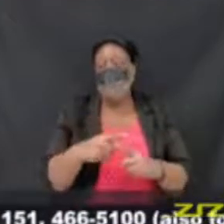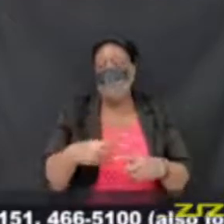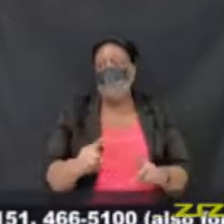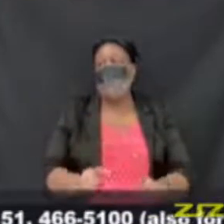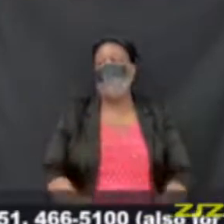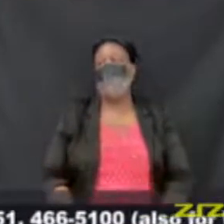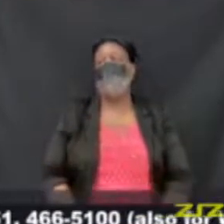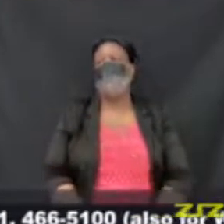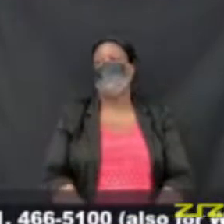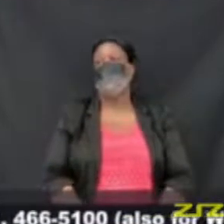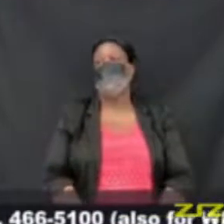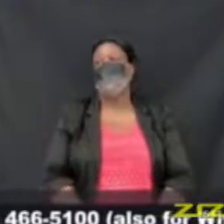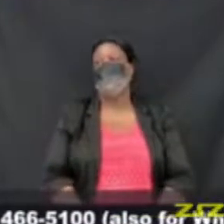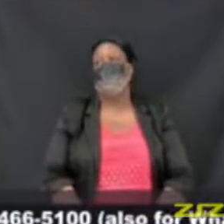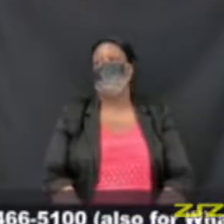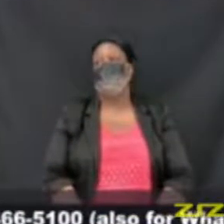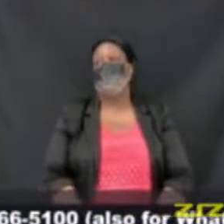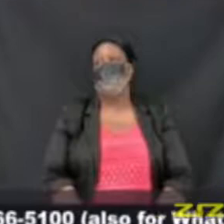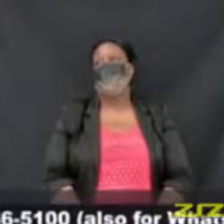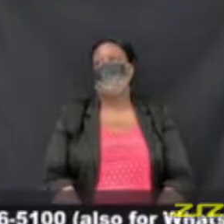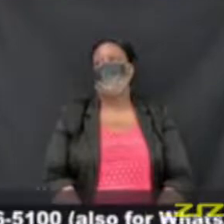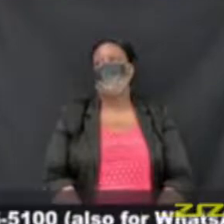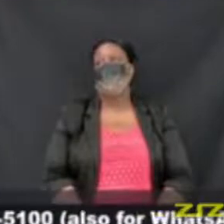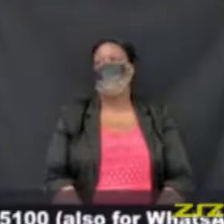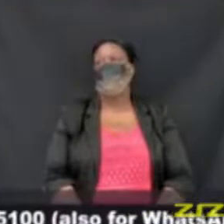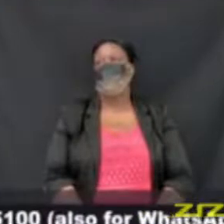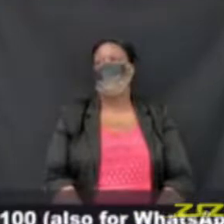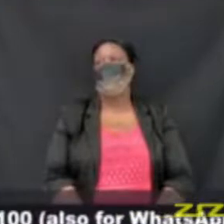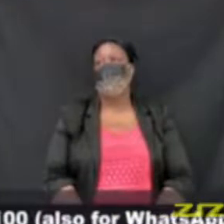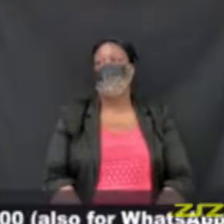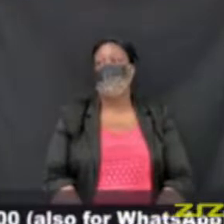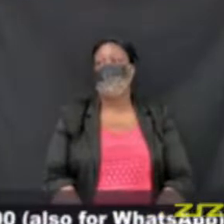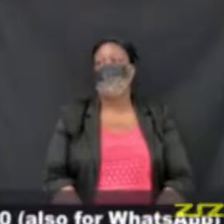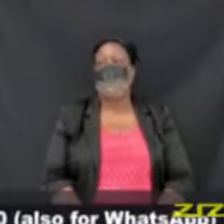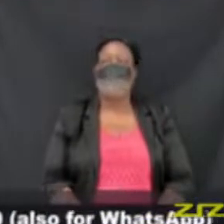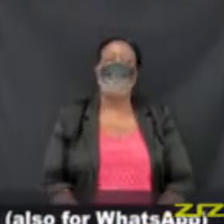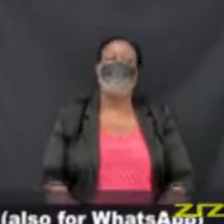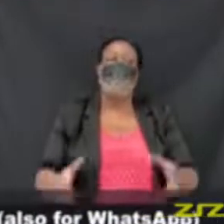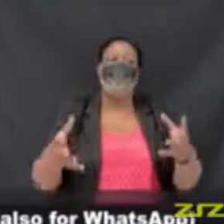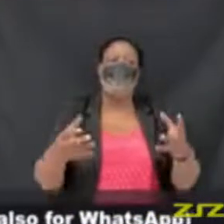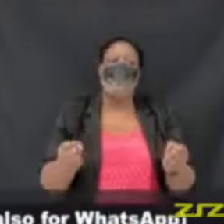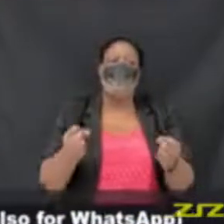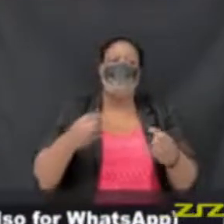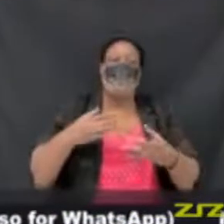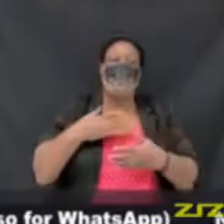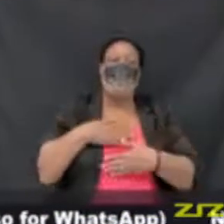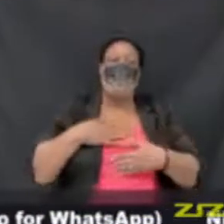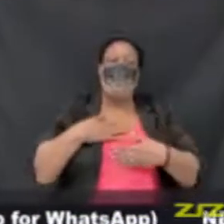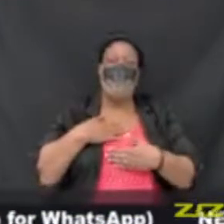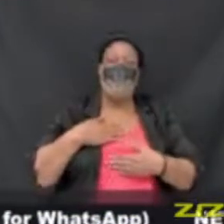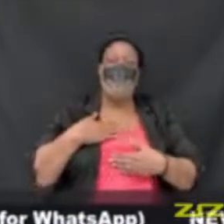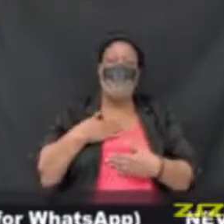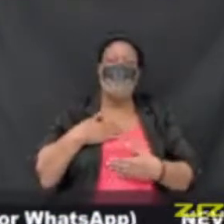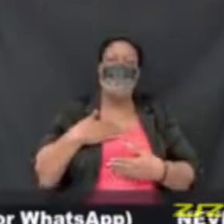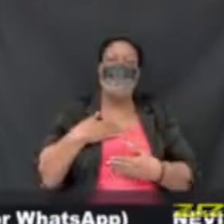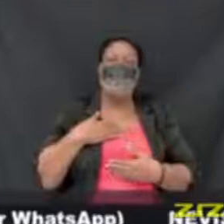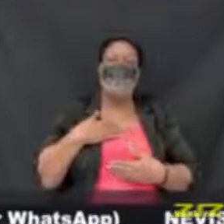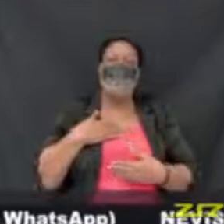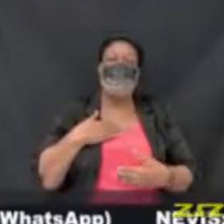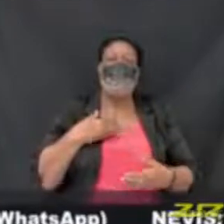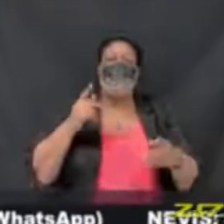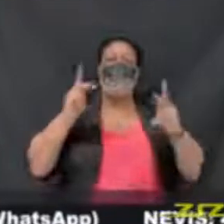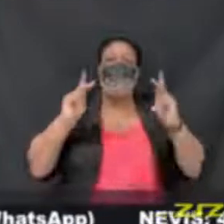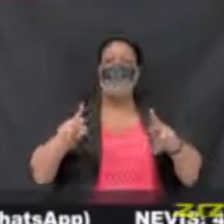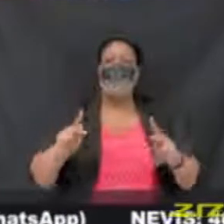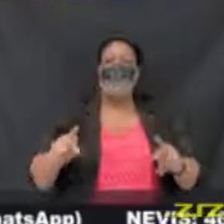I want to make a special appeal to the red caps in particular. There's a very low vaccination